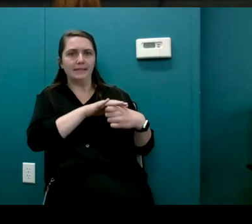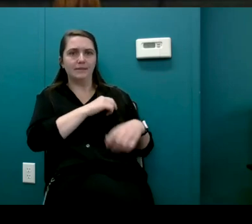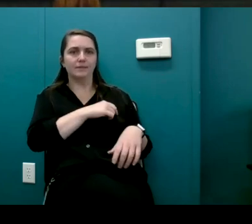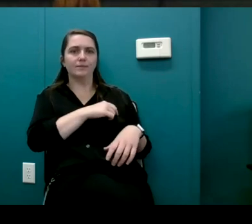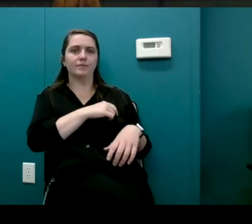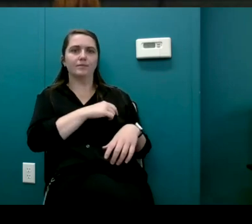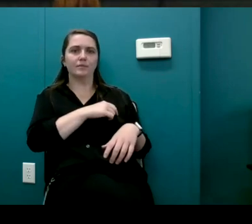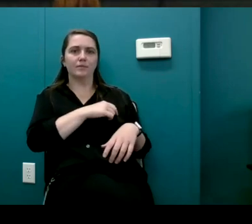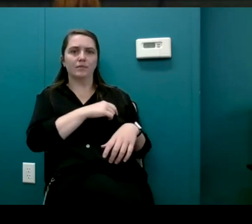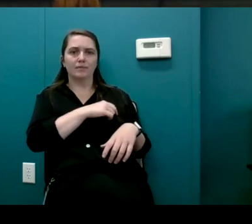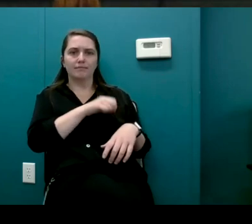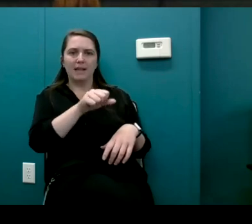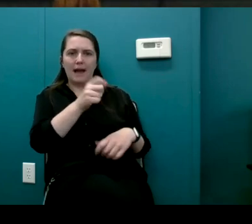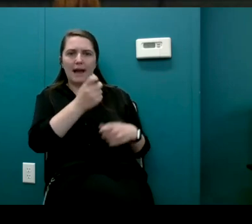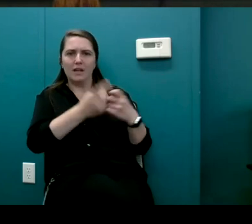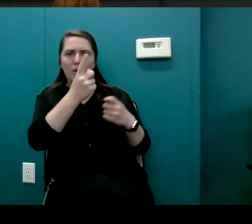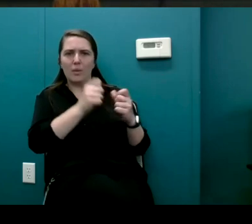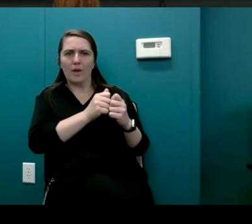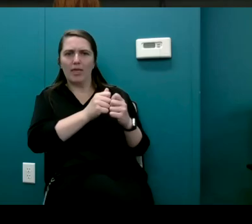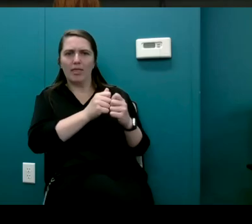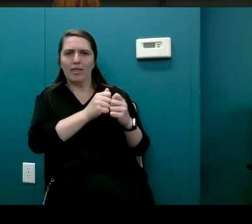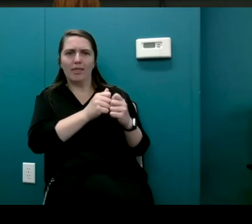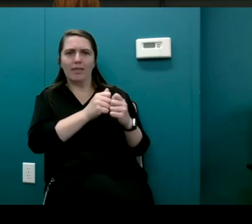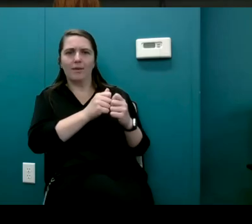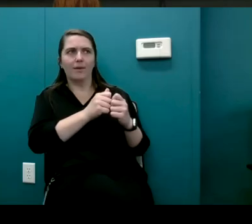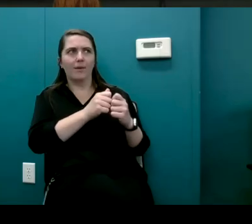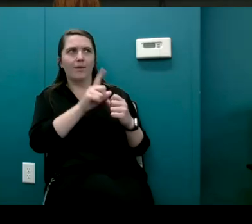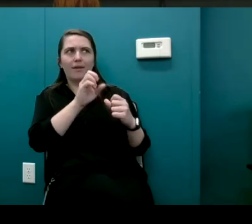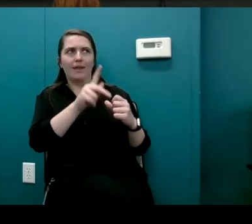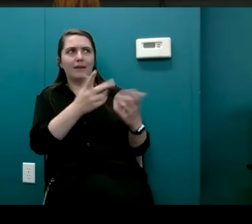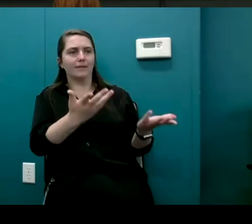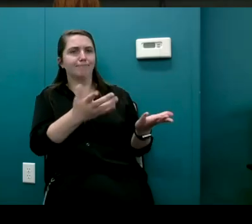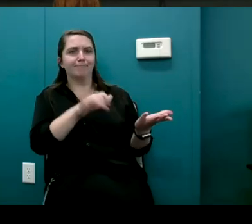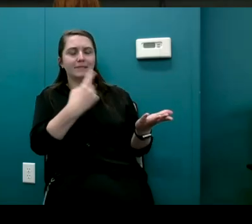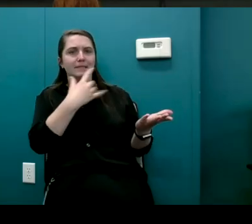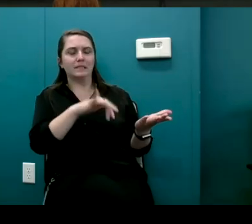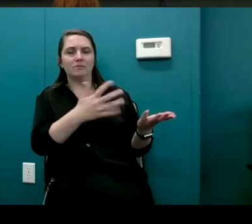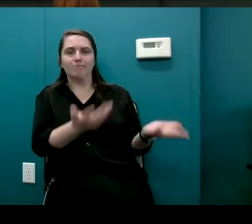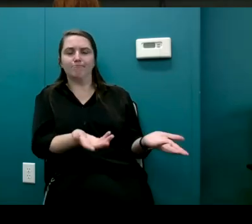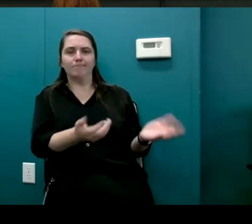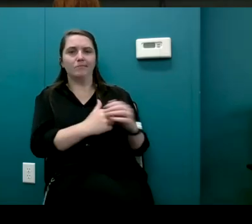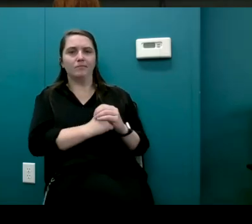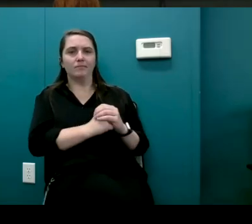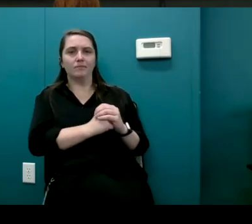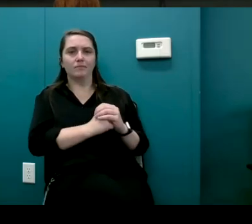areas? Yeah, anyone with the internet with the link, that's what it says.